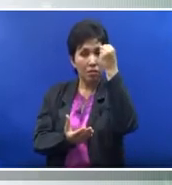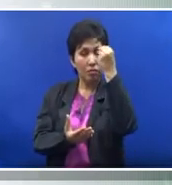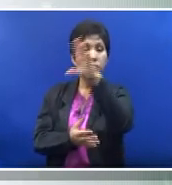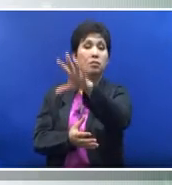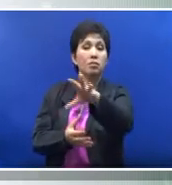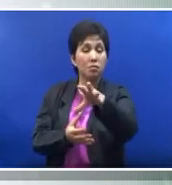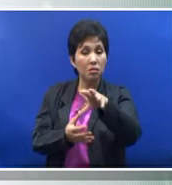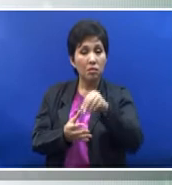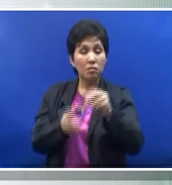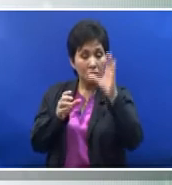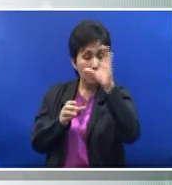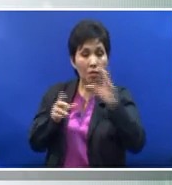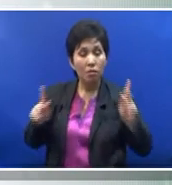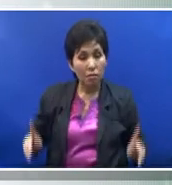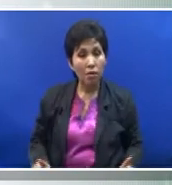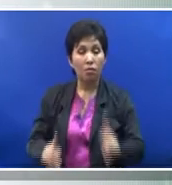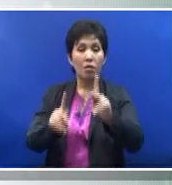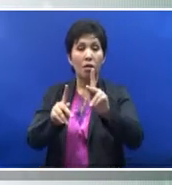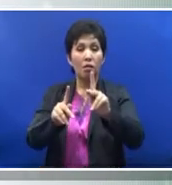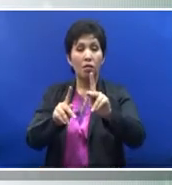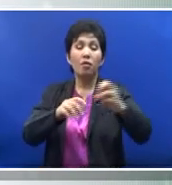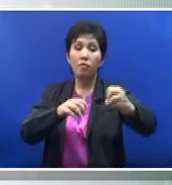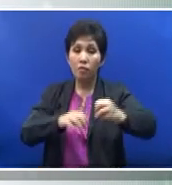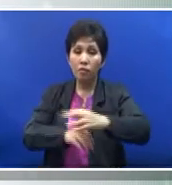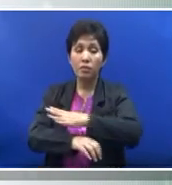for granted, it is influences